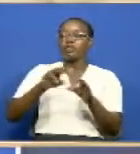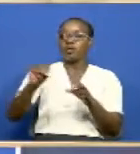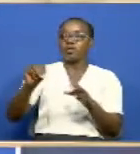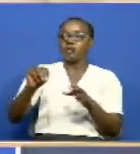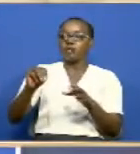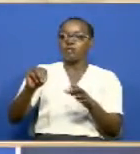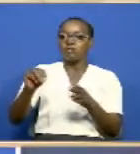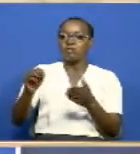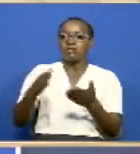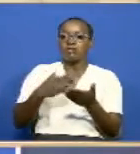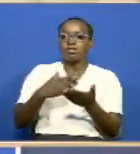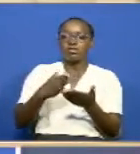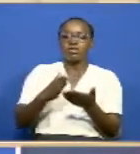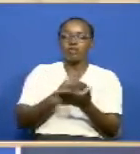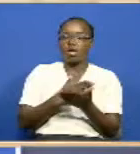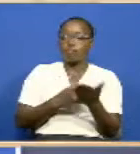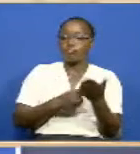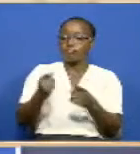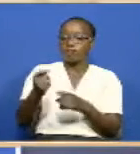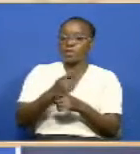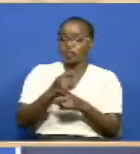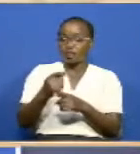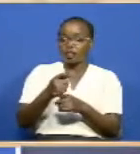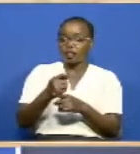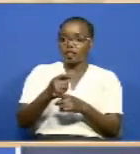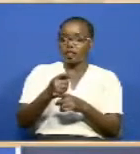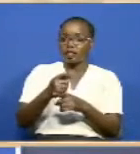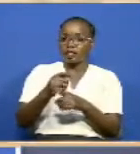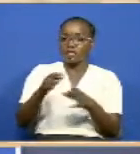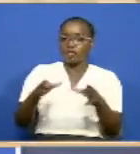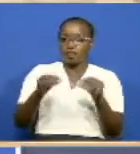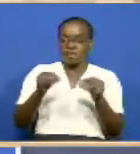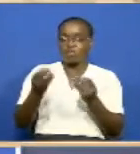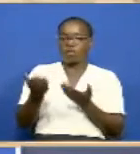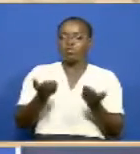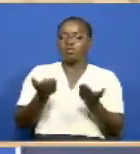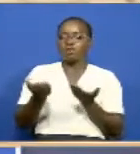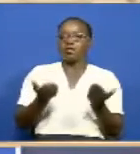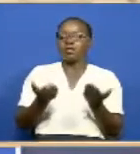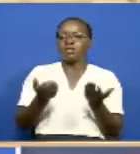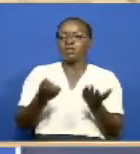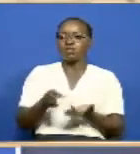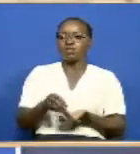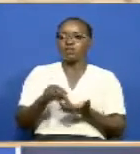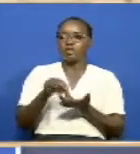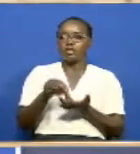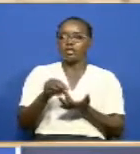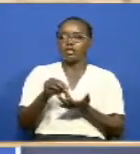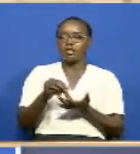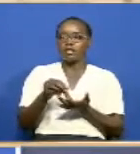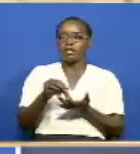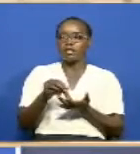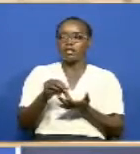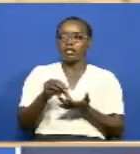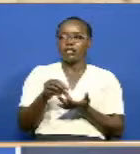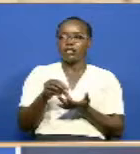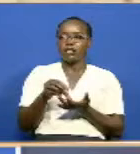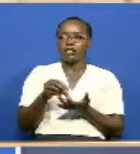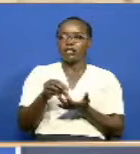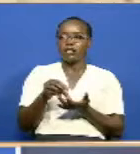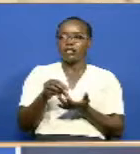got some good training on business, especially on what I really got